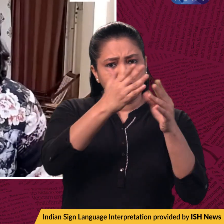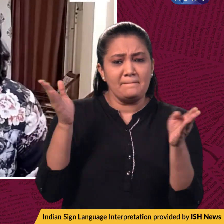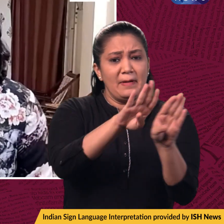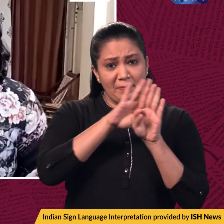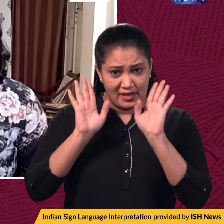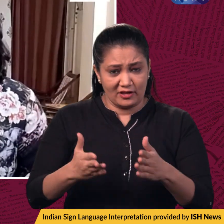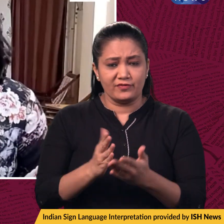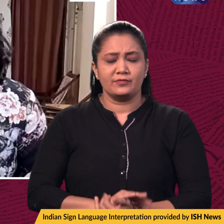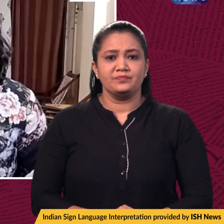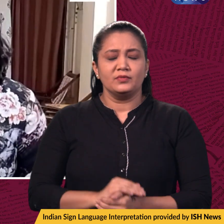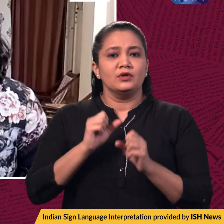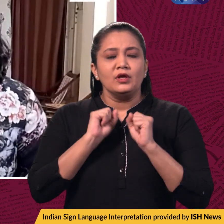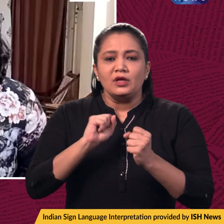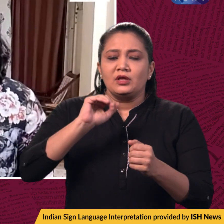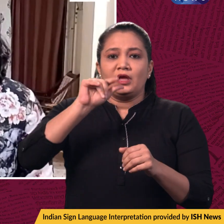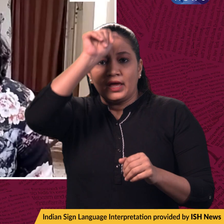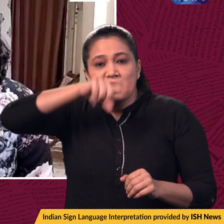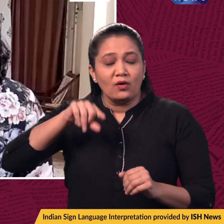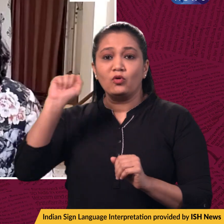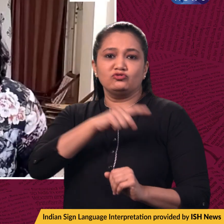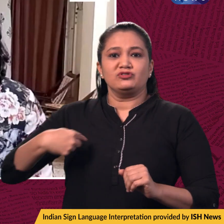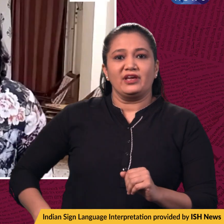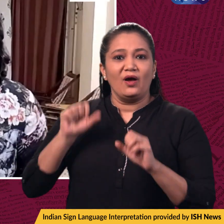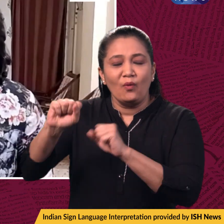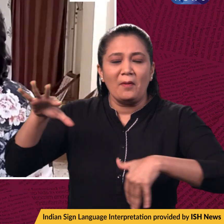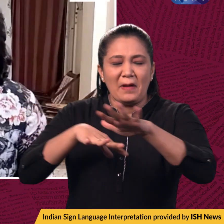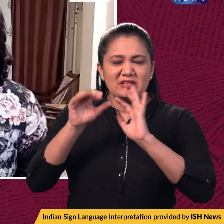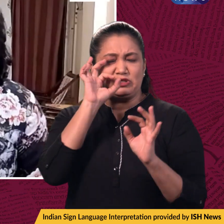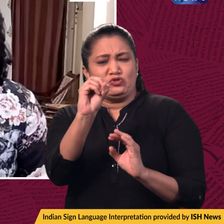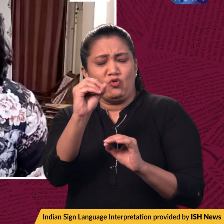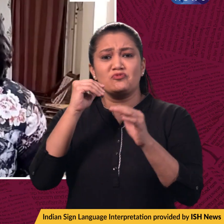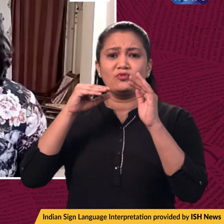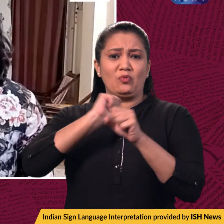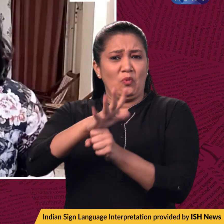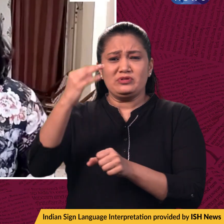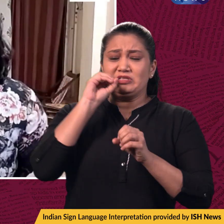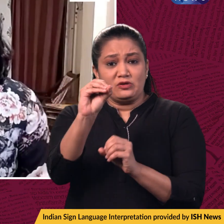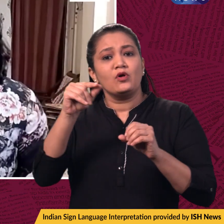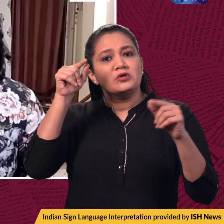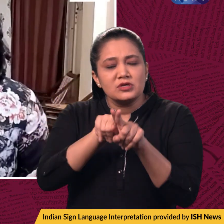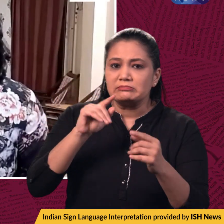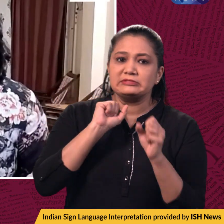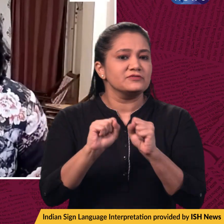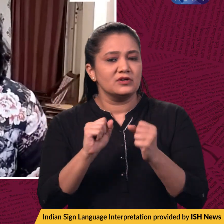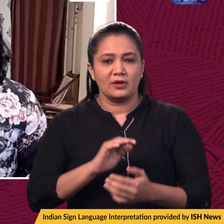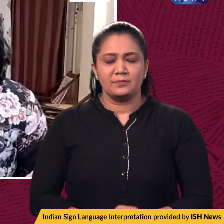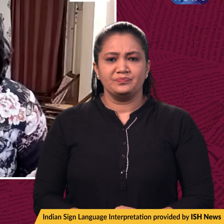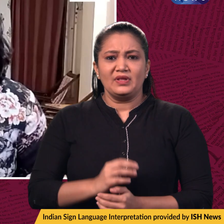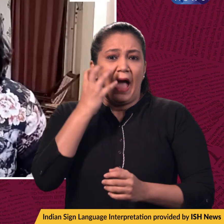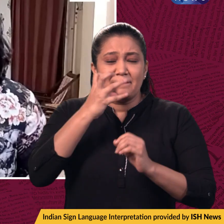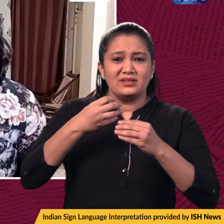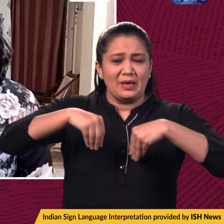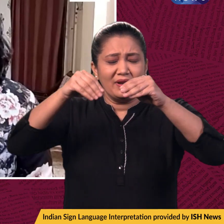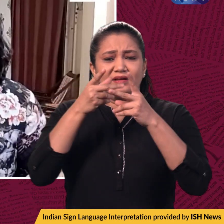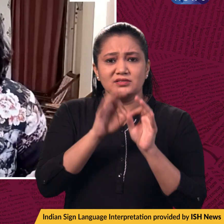combat an outbreak, challenging the nation's zero-tolerance COVID strategy. A major Apple supplier,